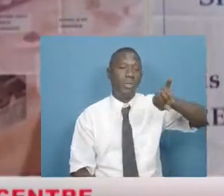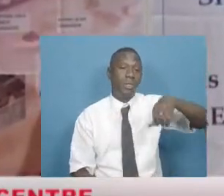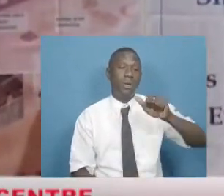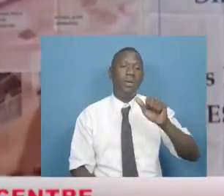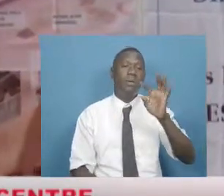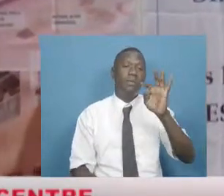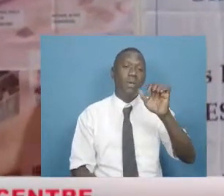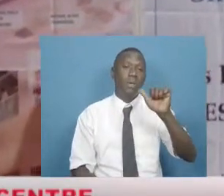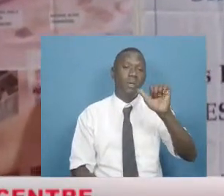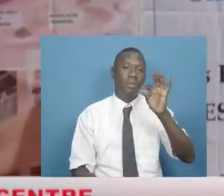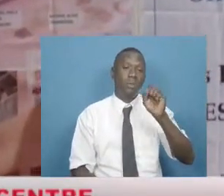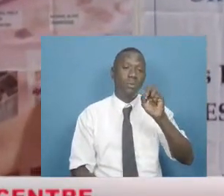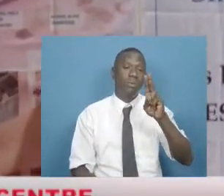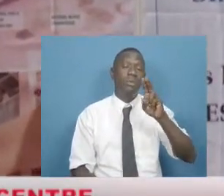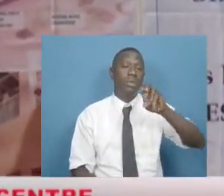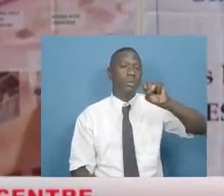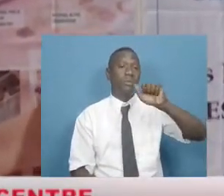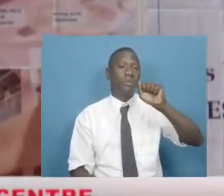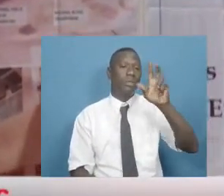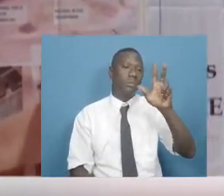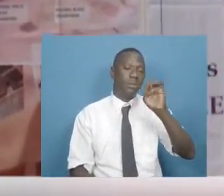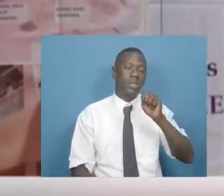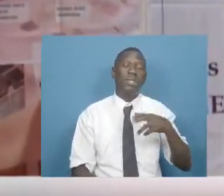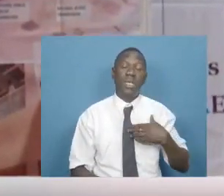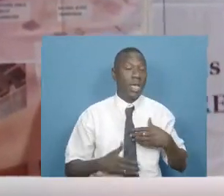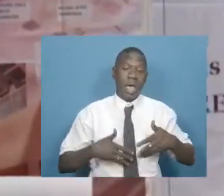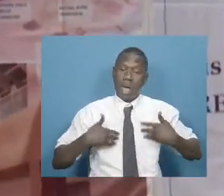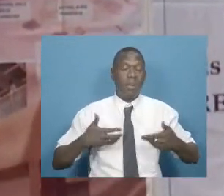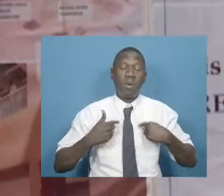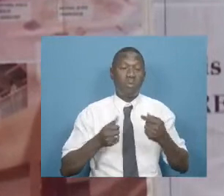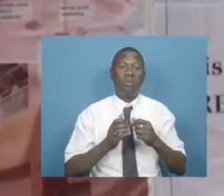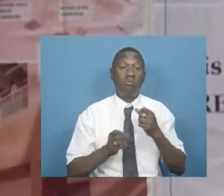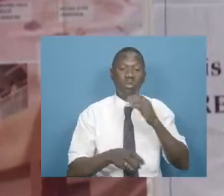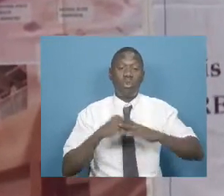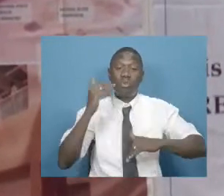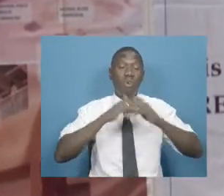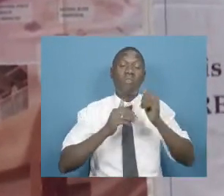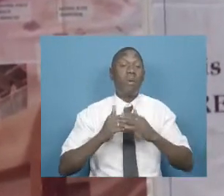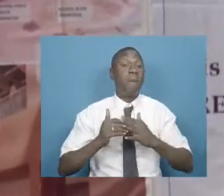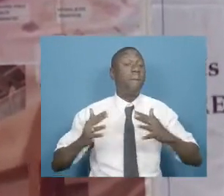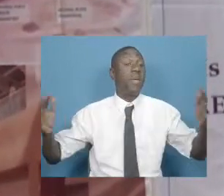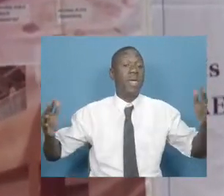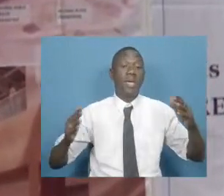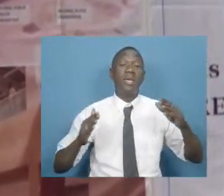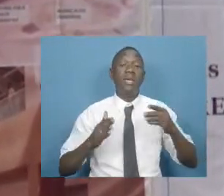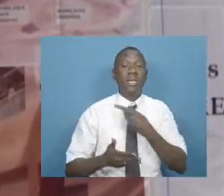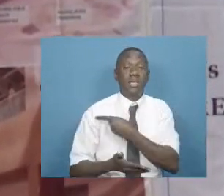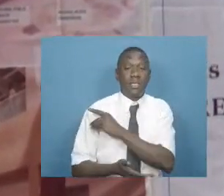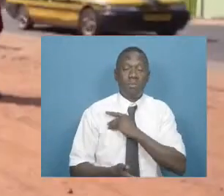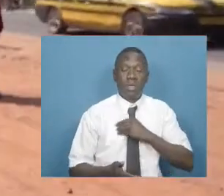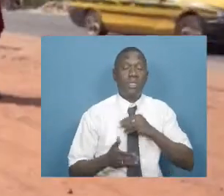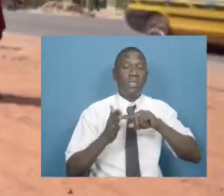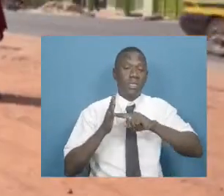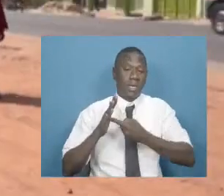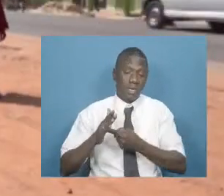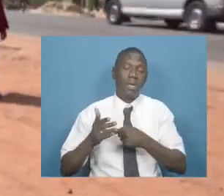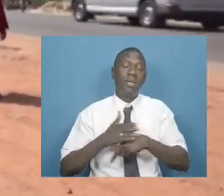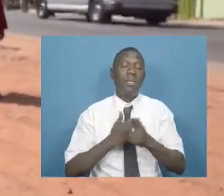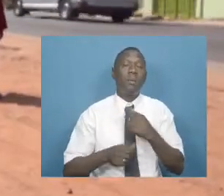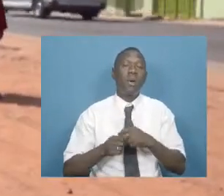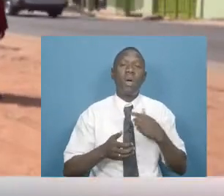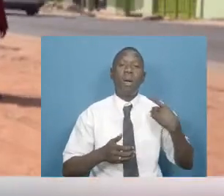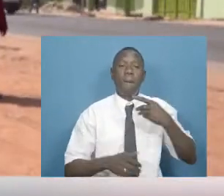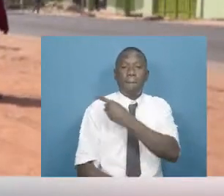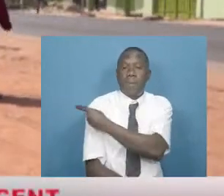expressed joy and pride for the construction of such a high-quality treatment center with up-to-date equipment to effectively manage patients requiring